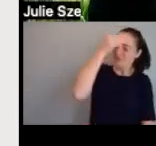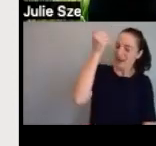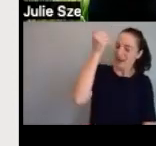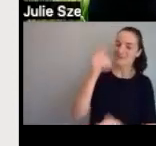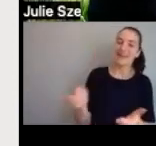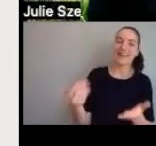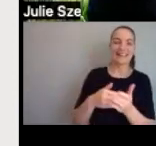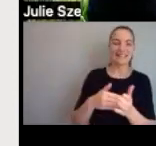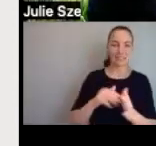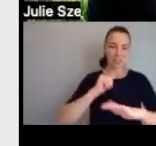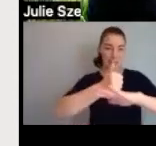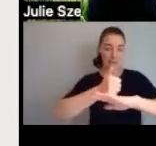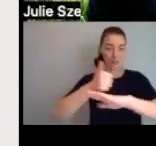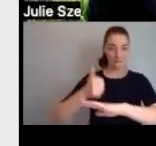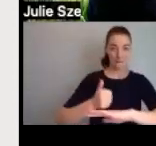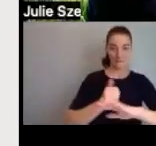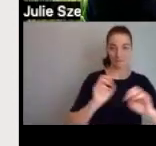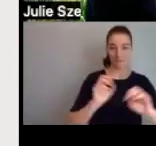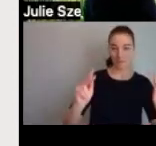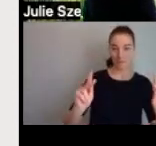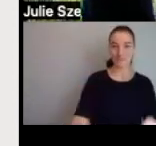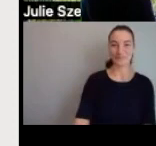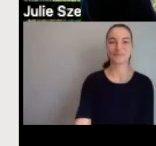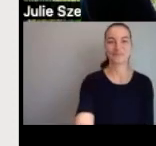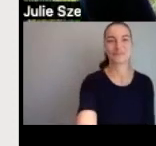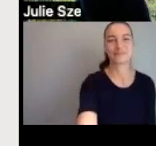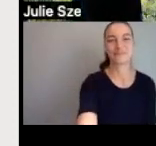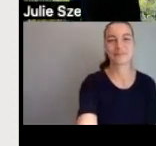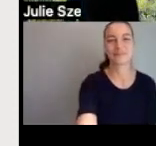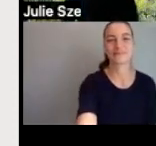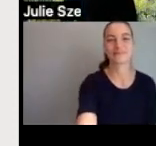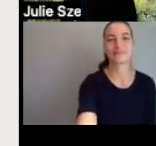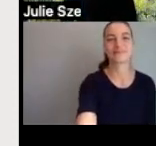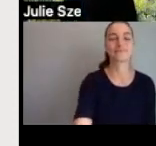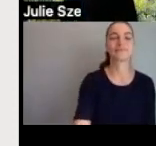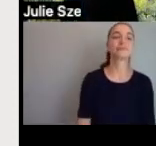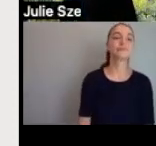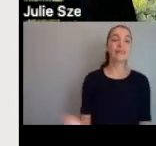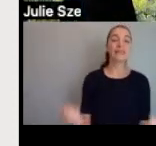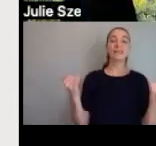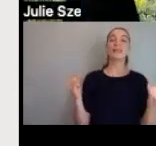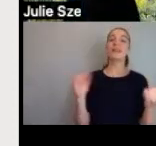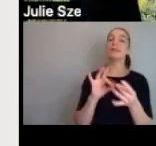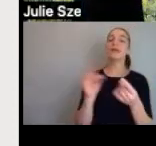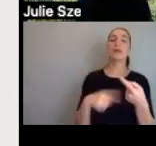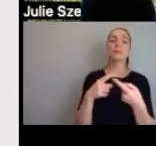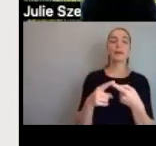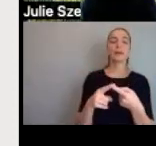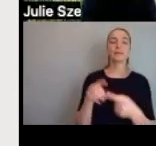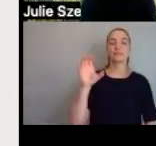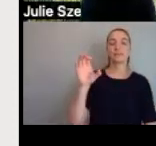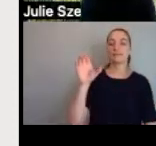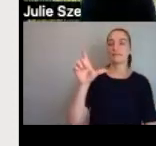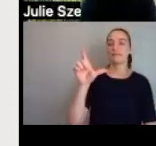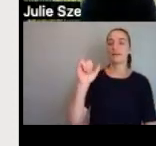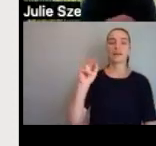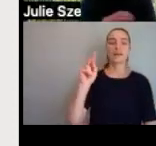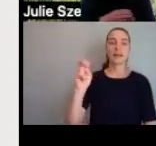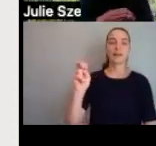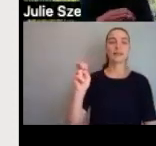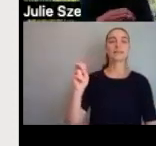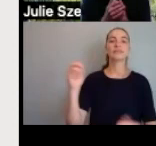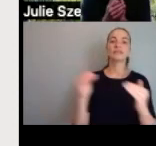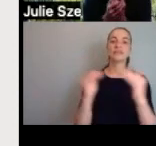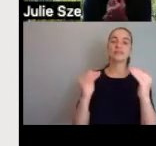today's talk is on climate justice and just transitions, but it's through the Institute of the Humanities,